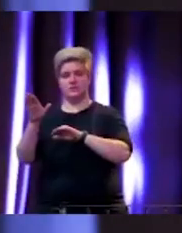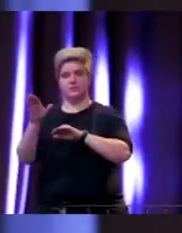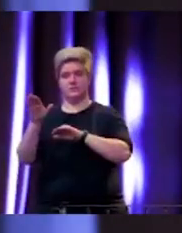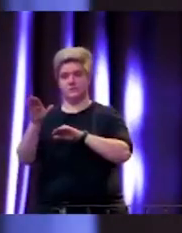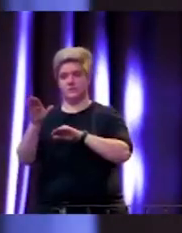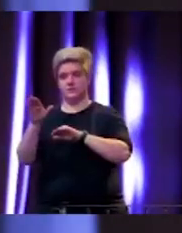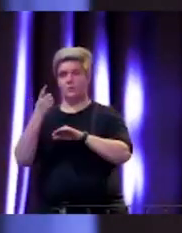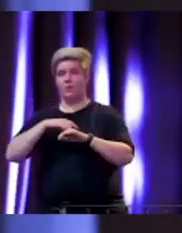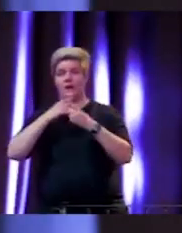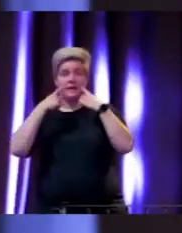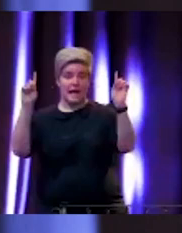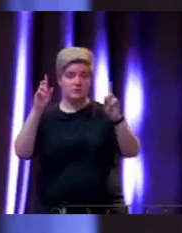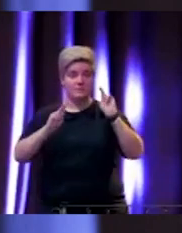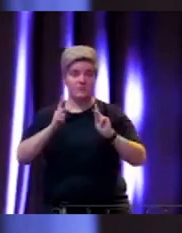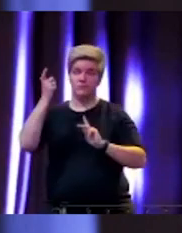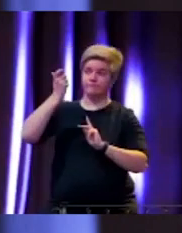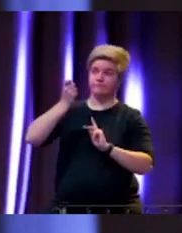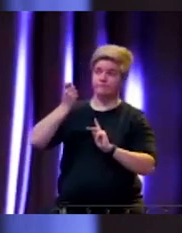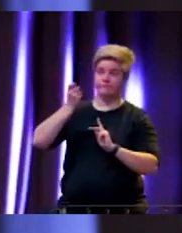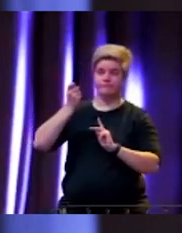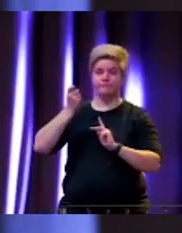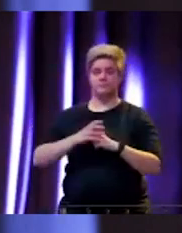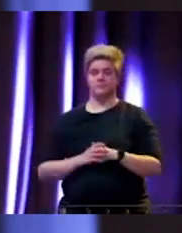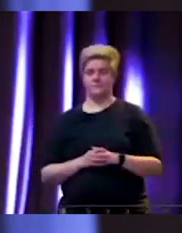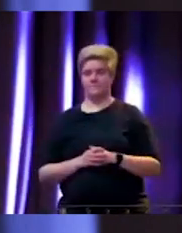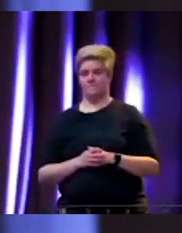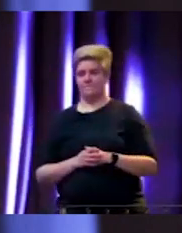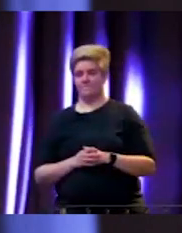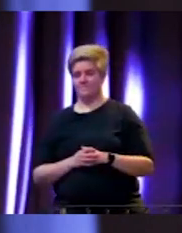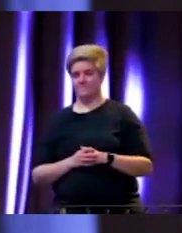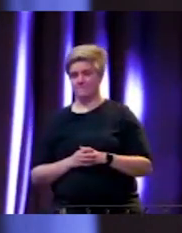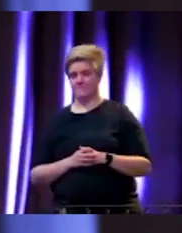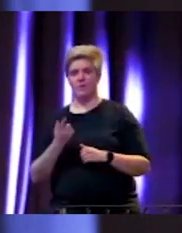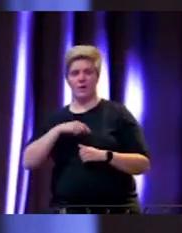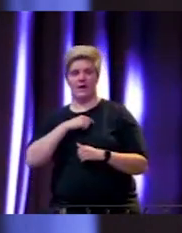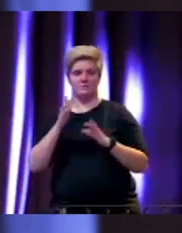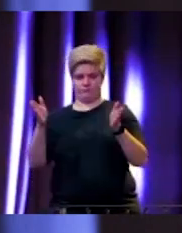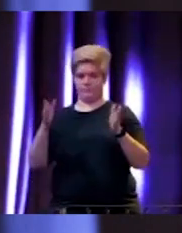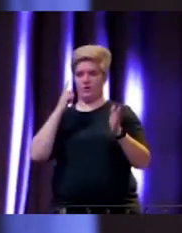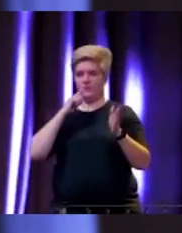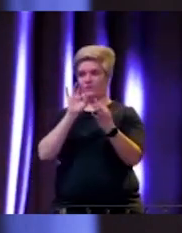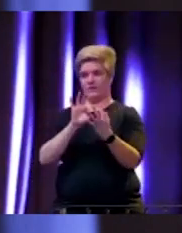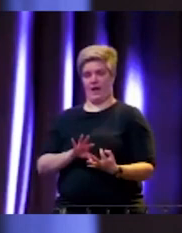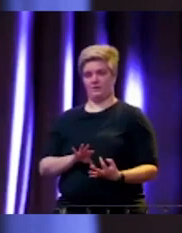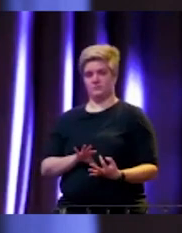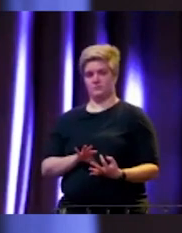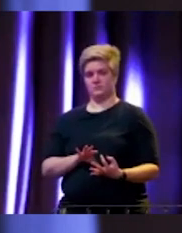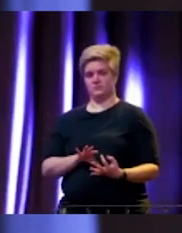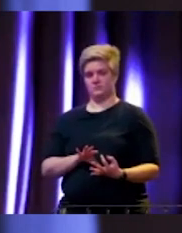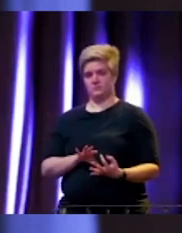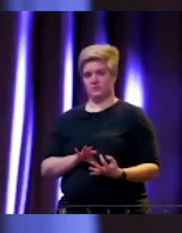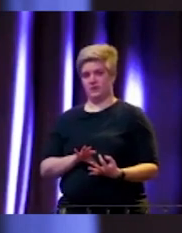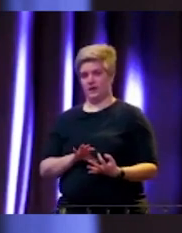you know, the folks that we're partnering with, the organizations we're partnering with, just for feedback, right? I'm not, that is not to say that I will reach out